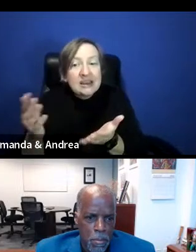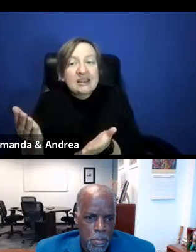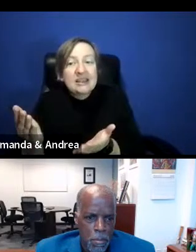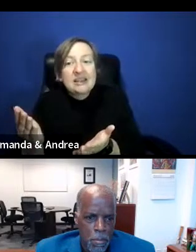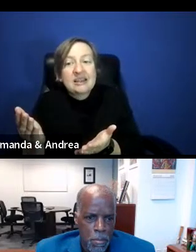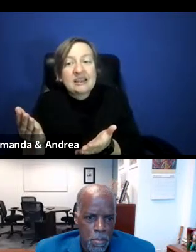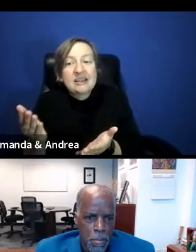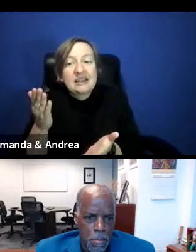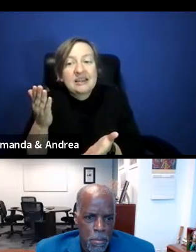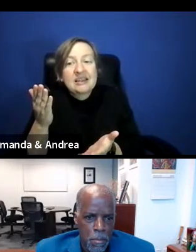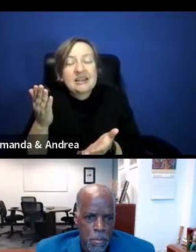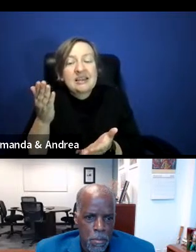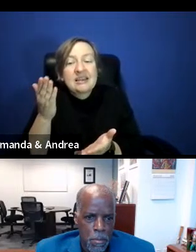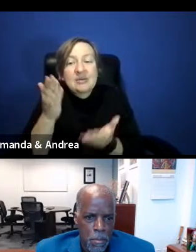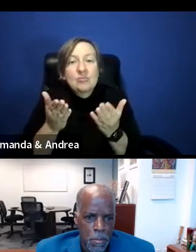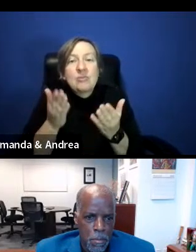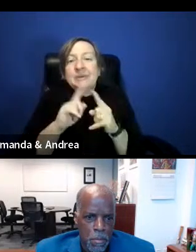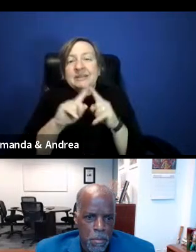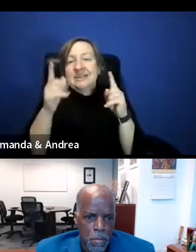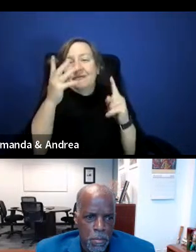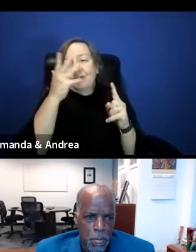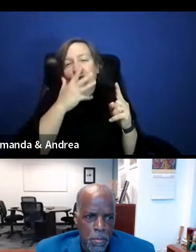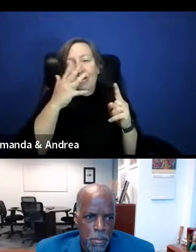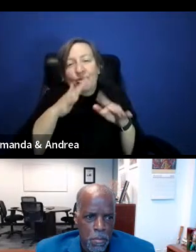it may have a totally different look